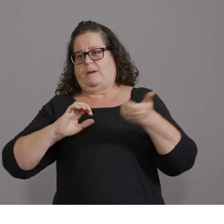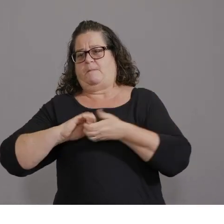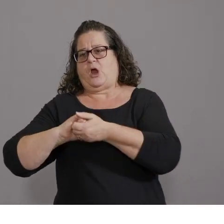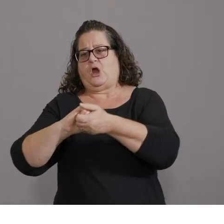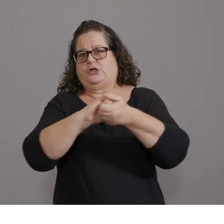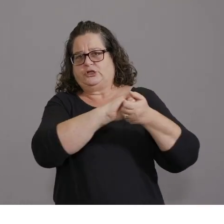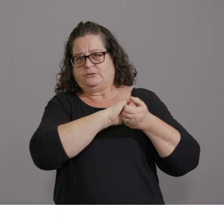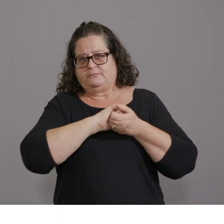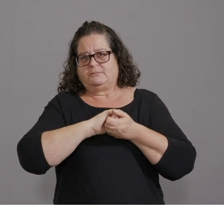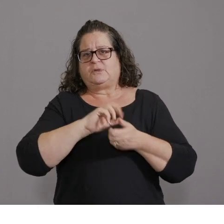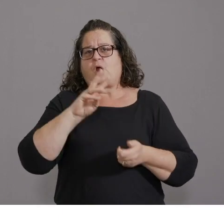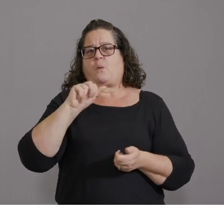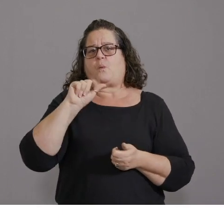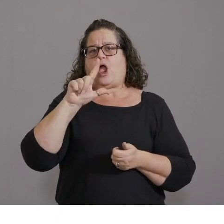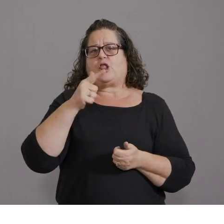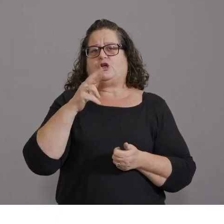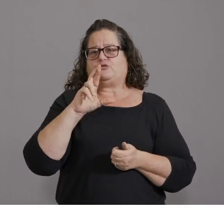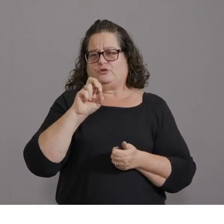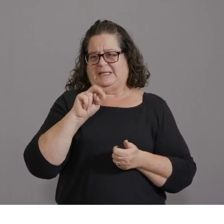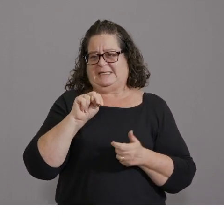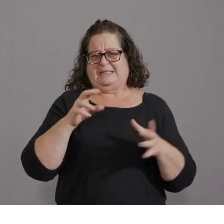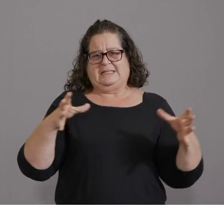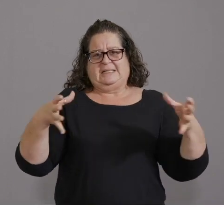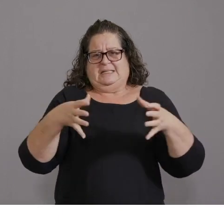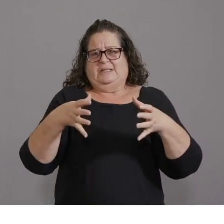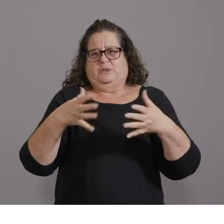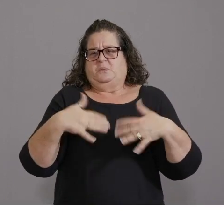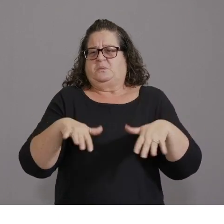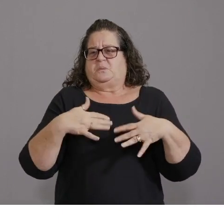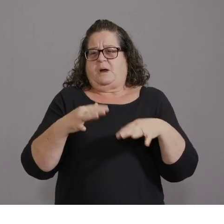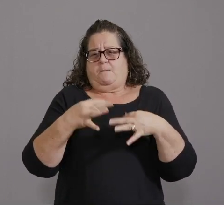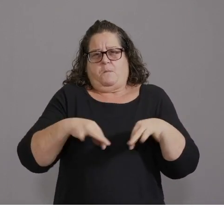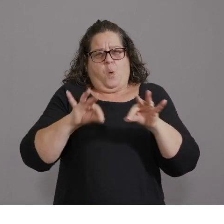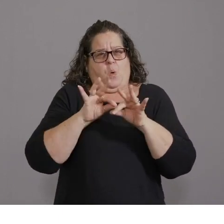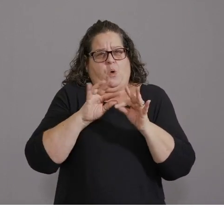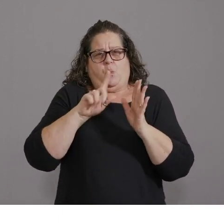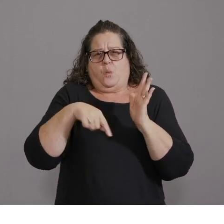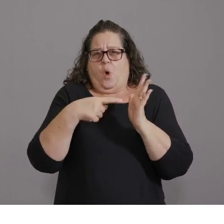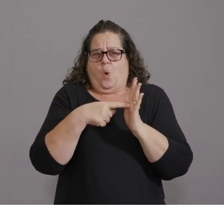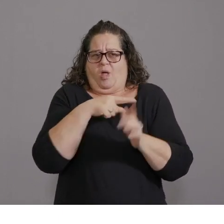the site and have made this possible.